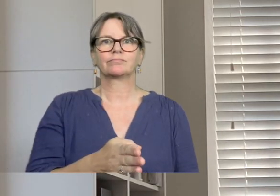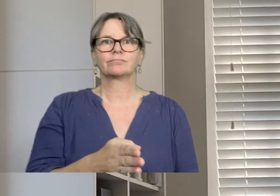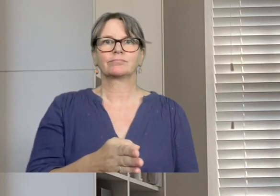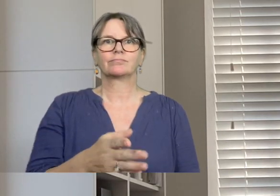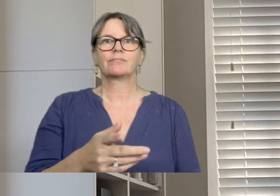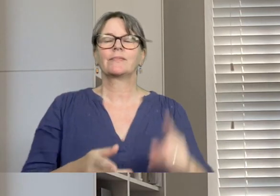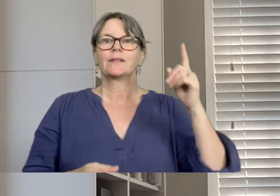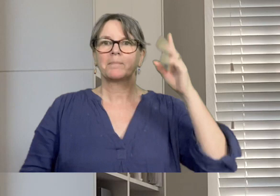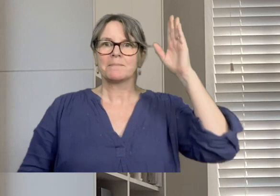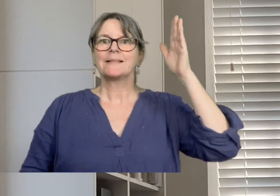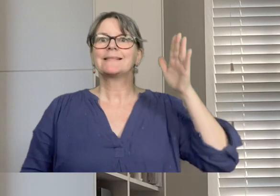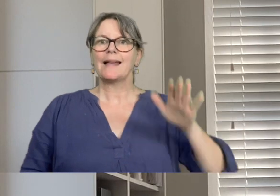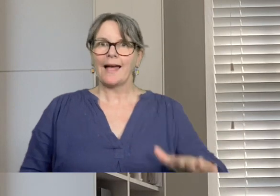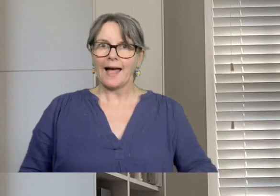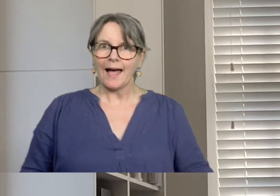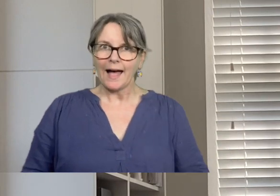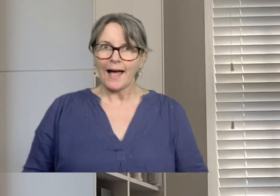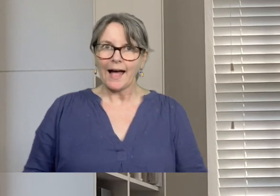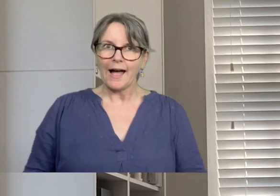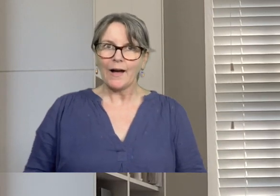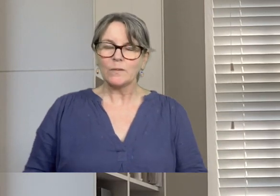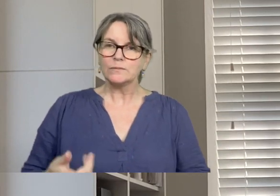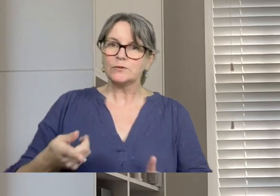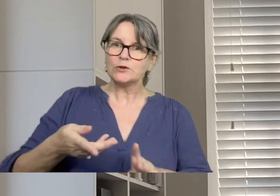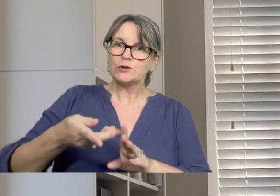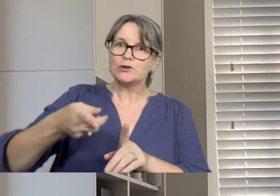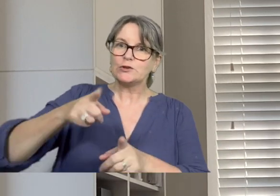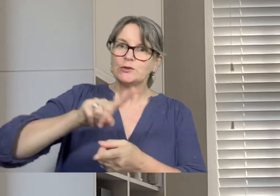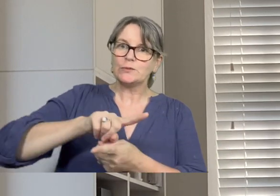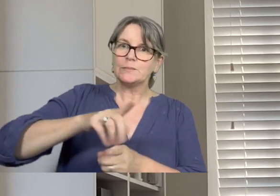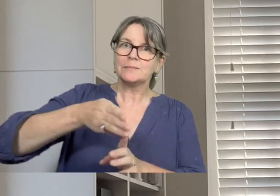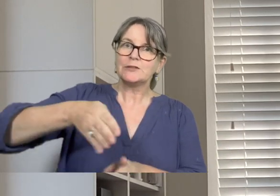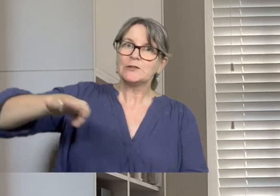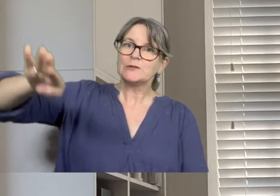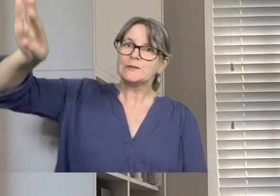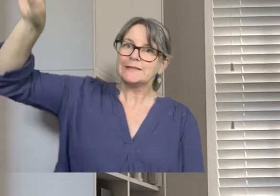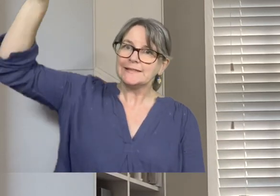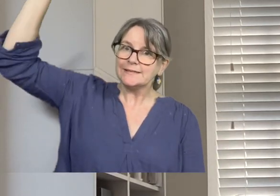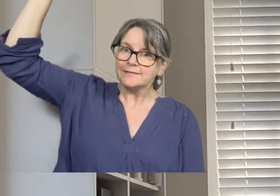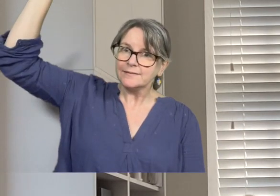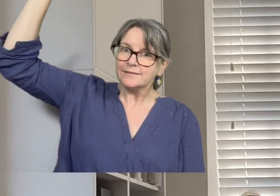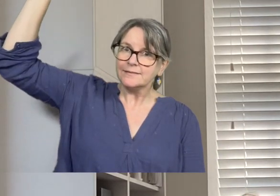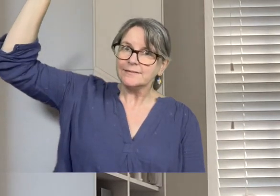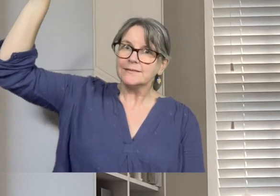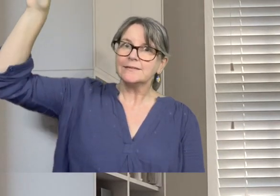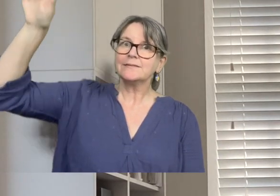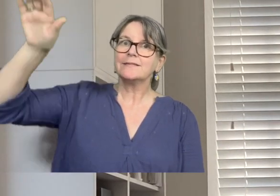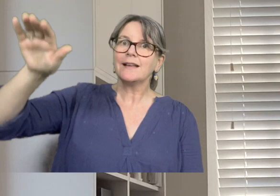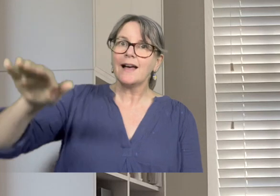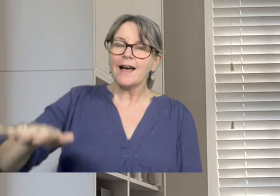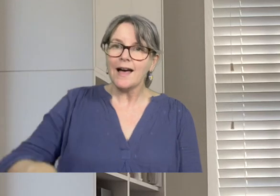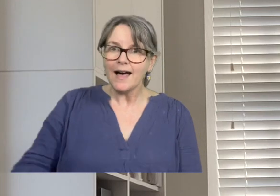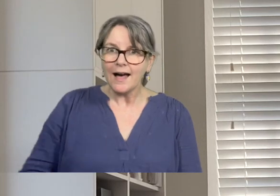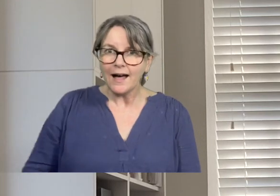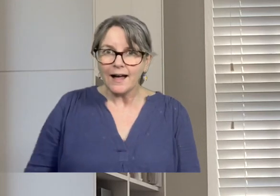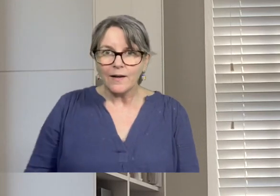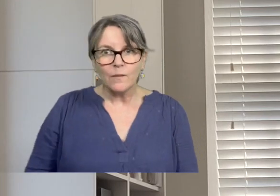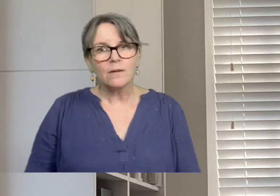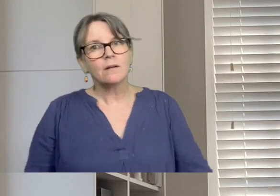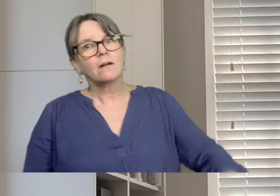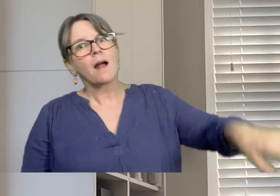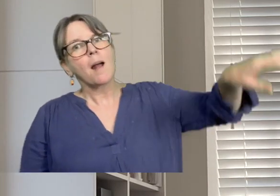back. We're going to pull the weight the other way, twisting through, peeling up and opening. Breath